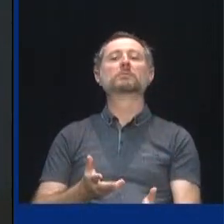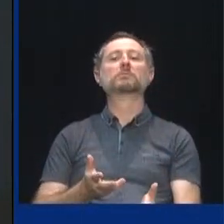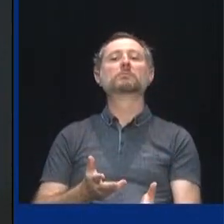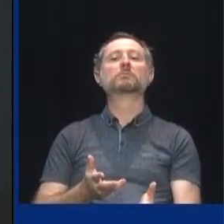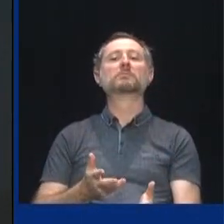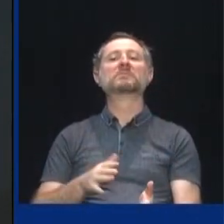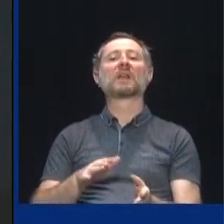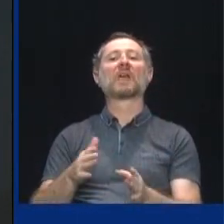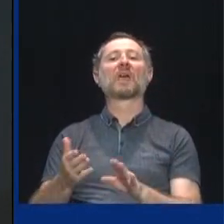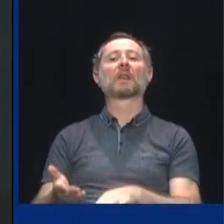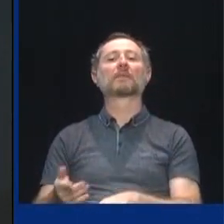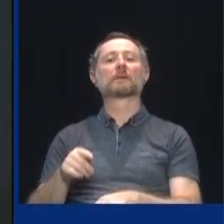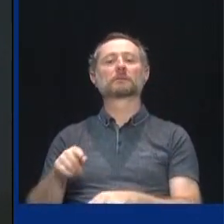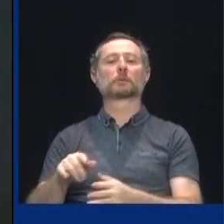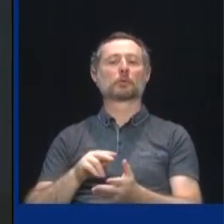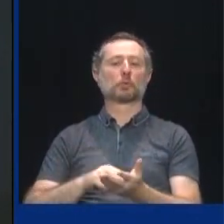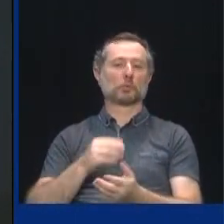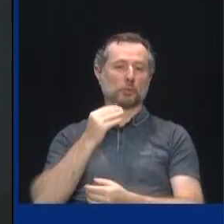nursing homes.